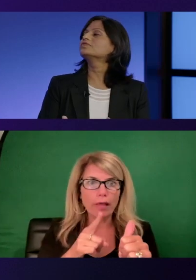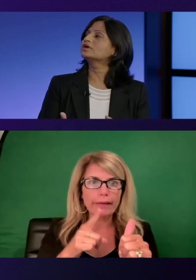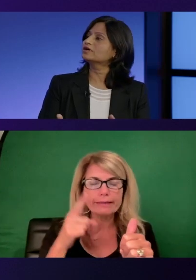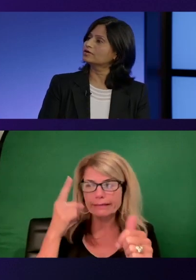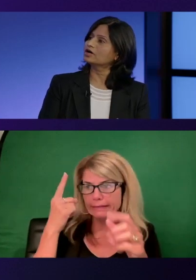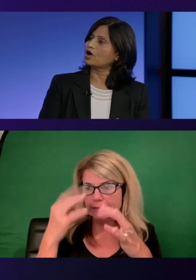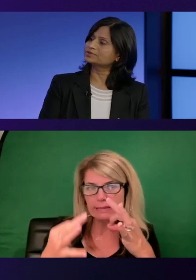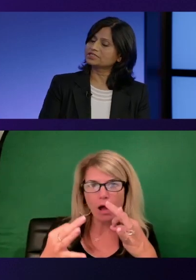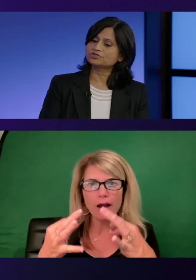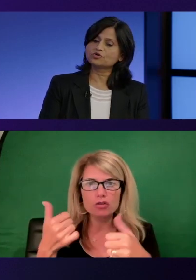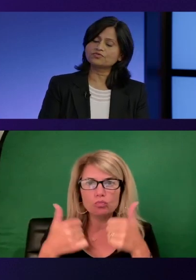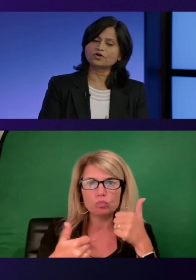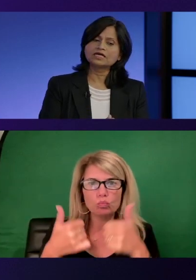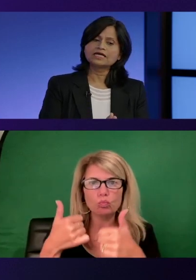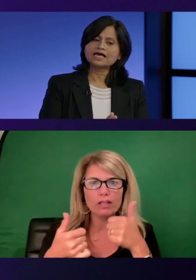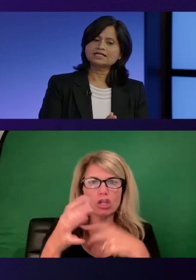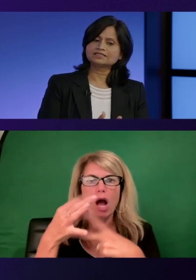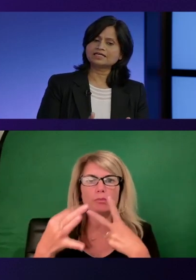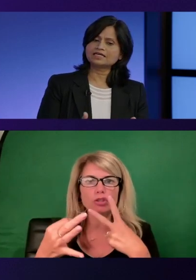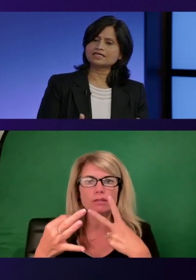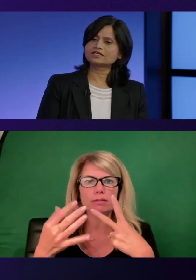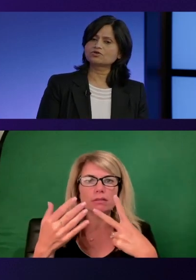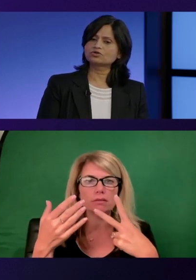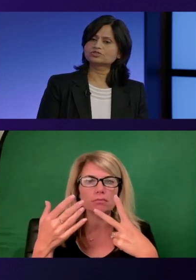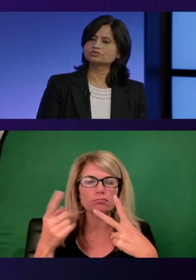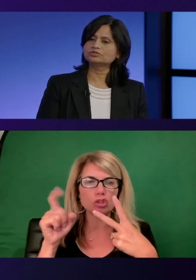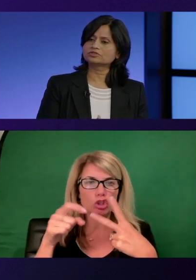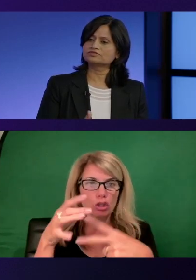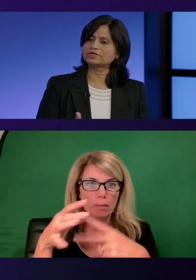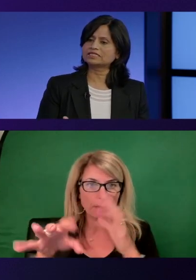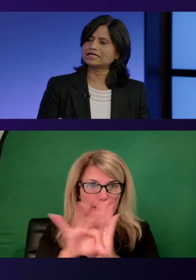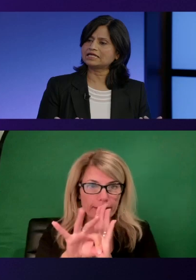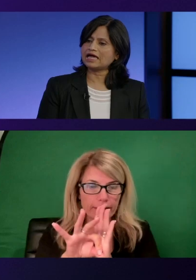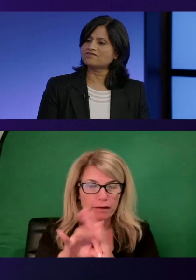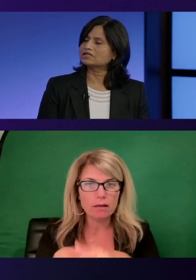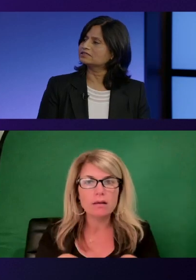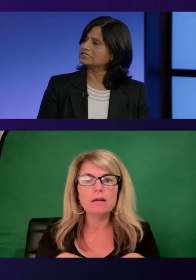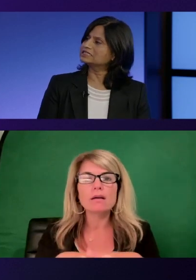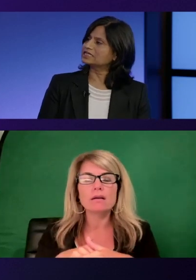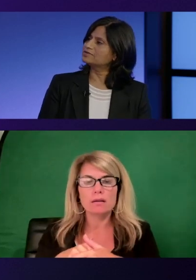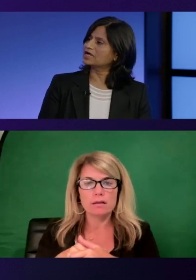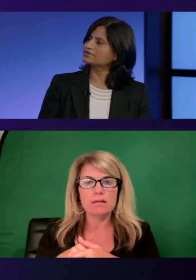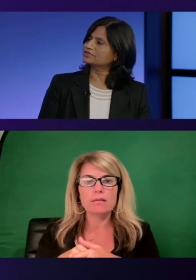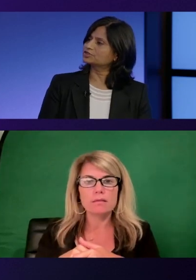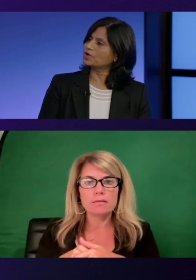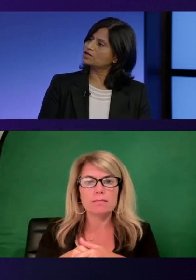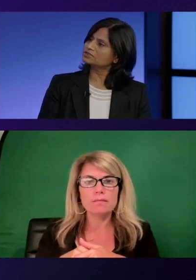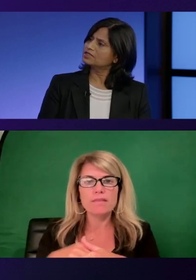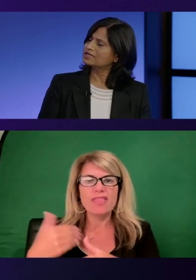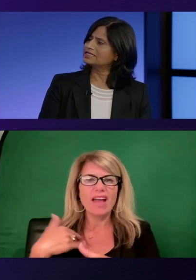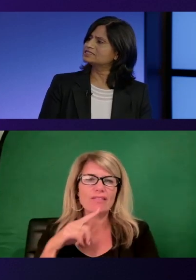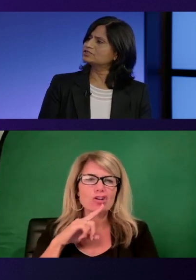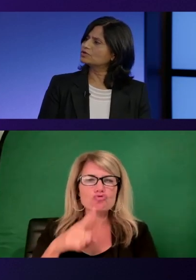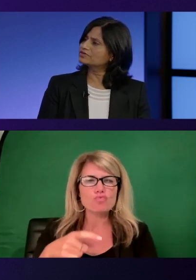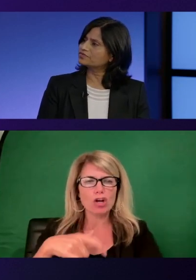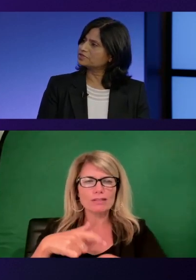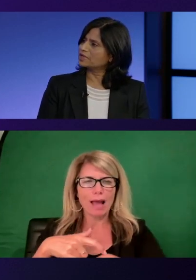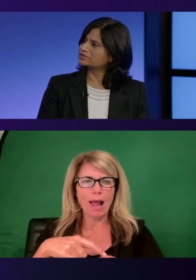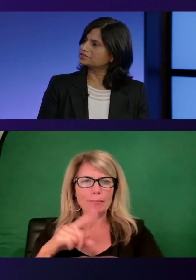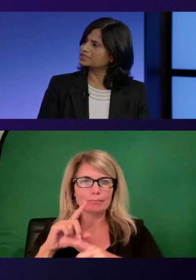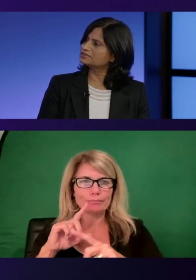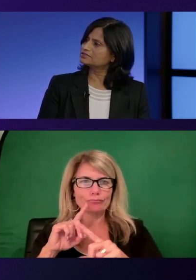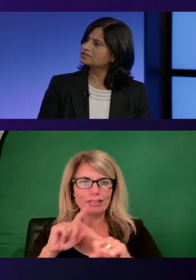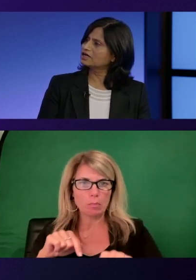of option they should go for. And they can go to where they have a real-time kind of a response, less than